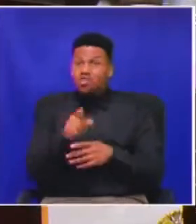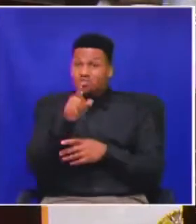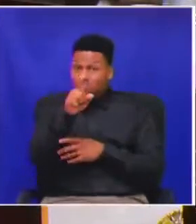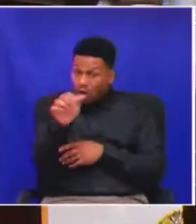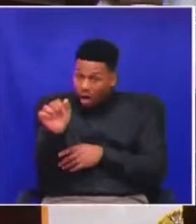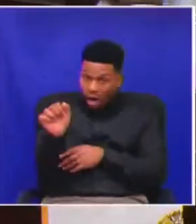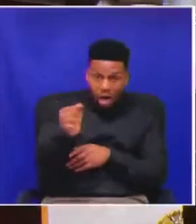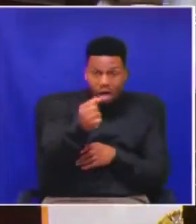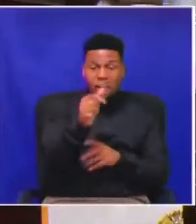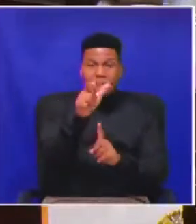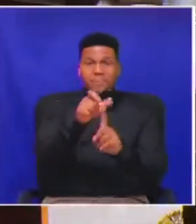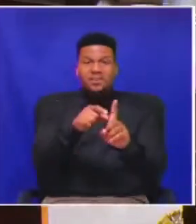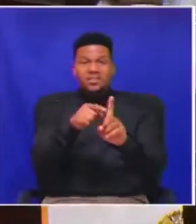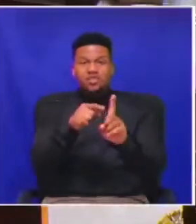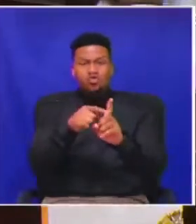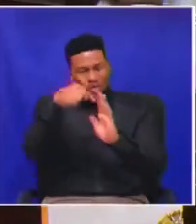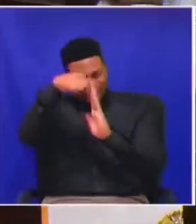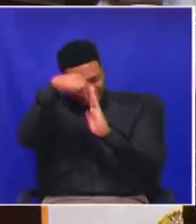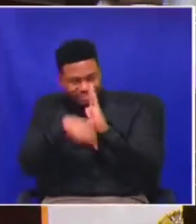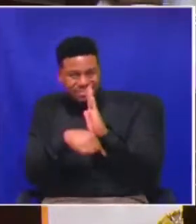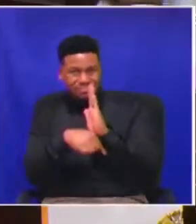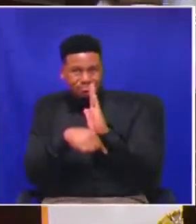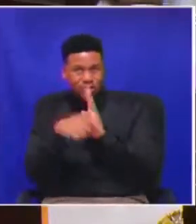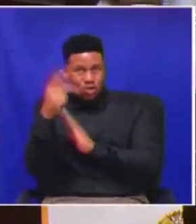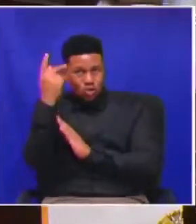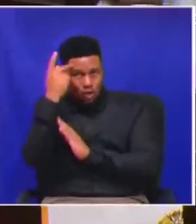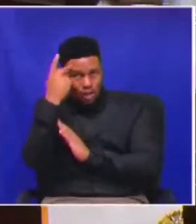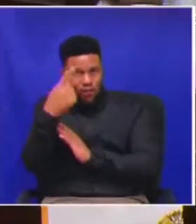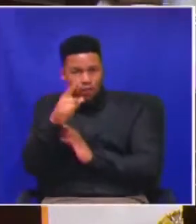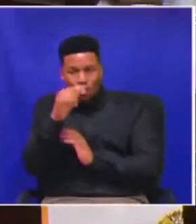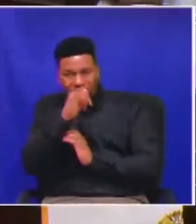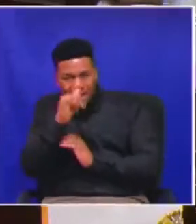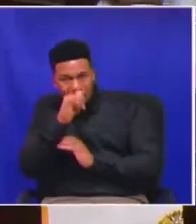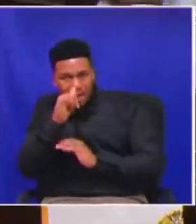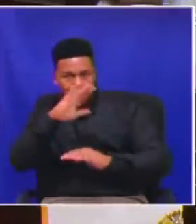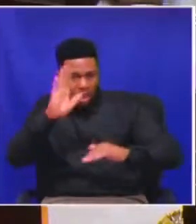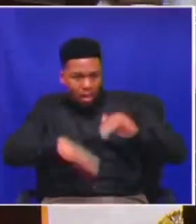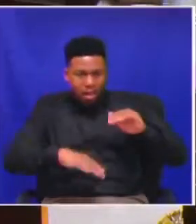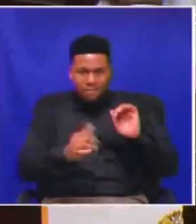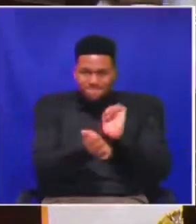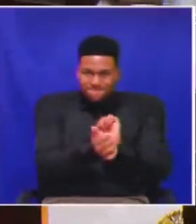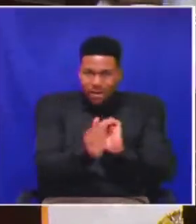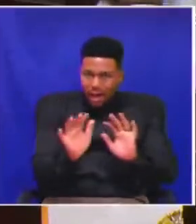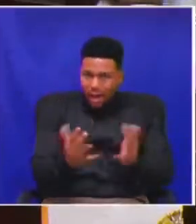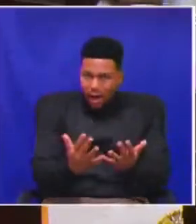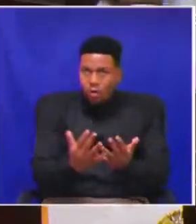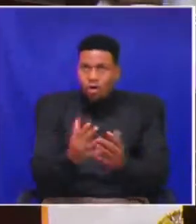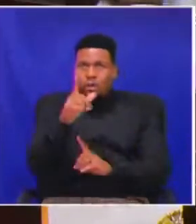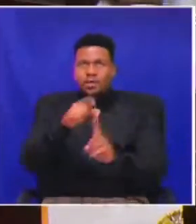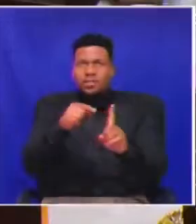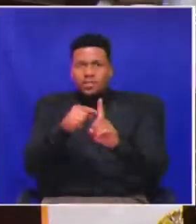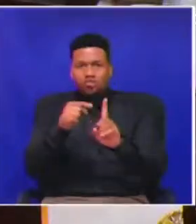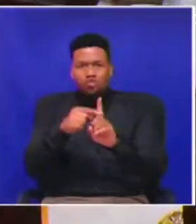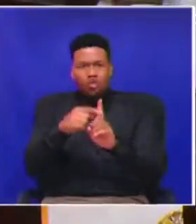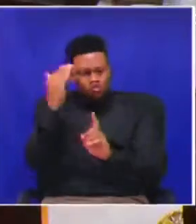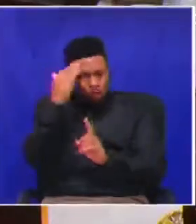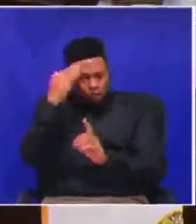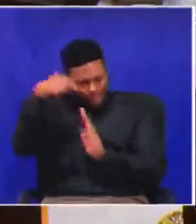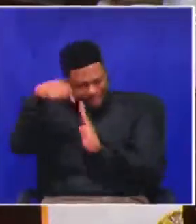in-depth knowledge of criminal prosecutions, somebody who understands the culture and ethos of the National Prosecuting Authority? Thank